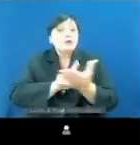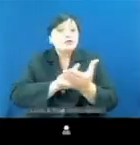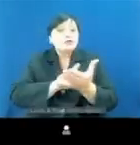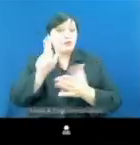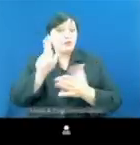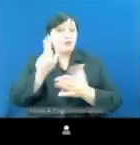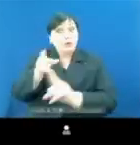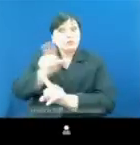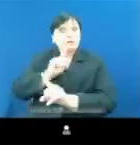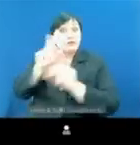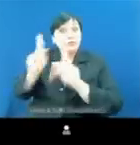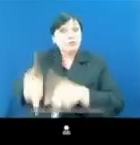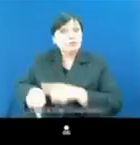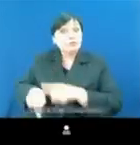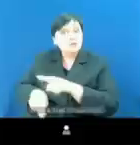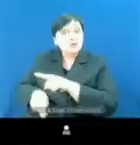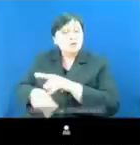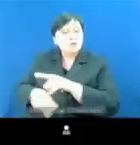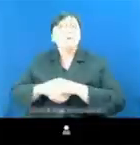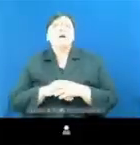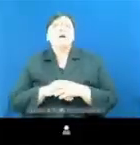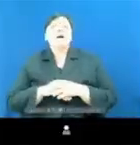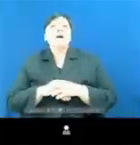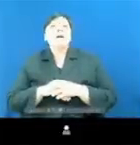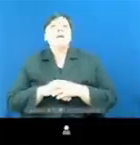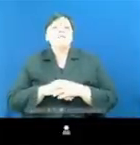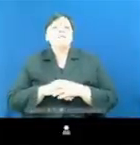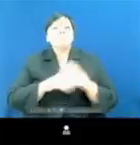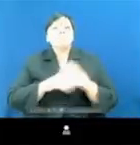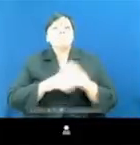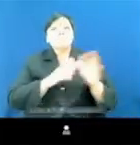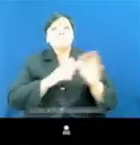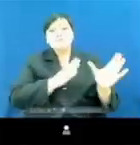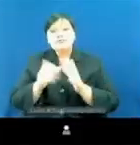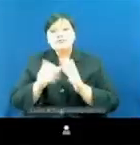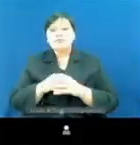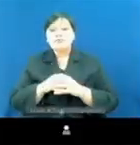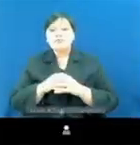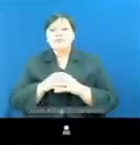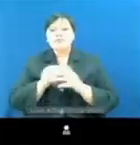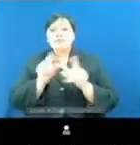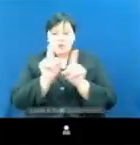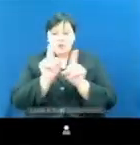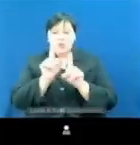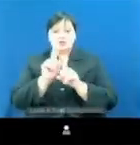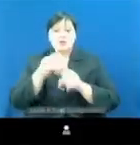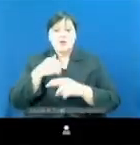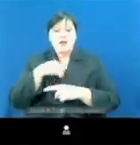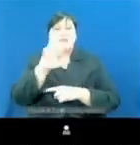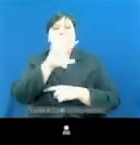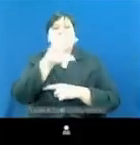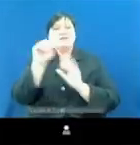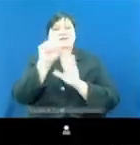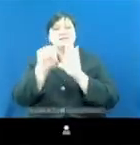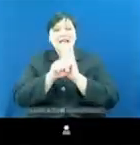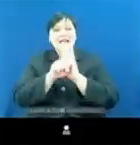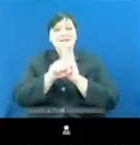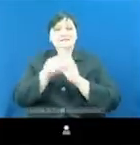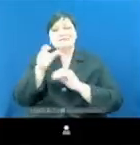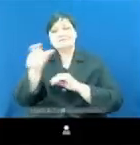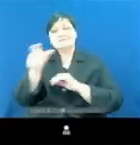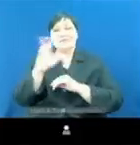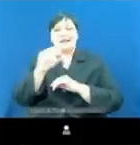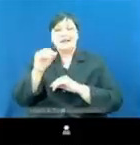We also have 50 state and the District of Columbia